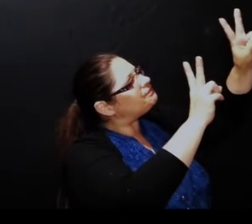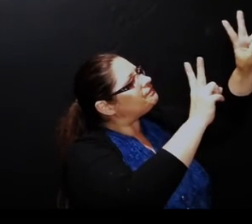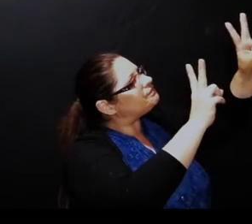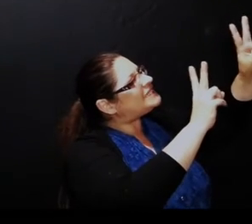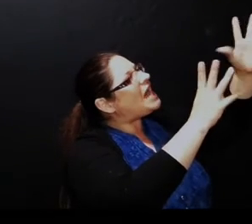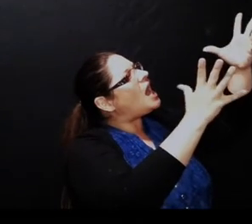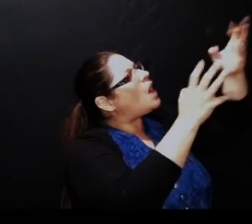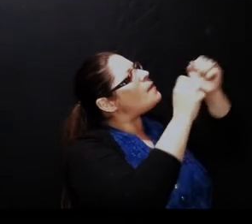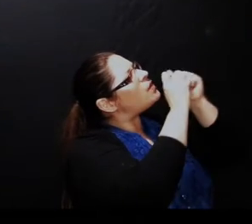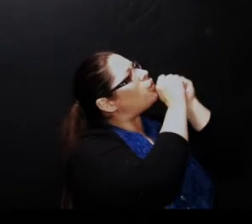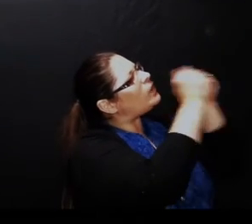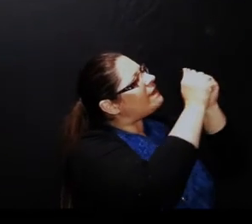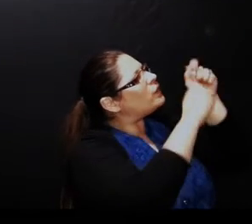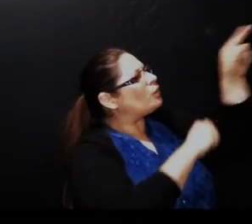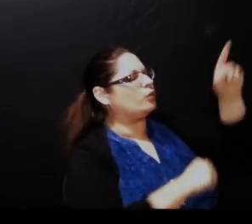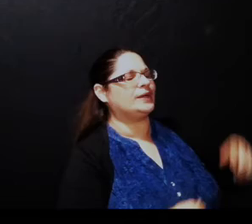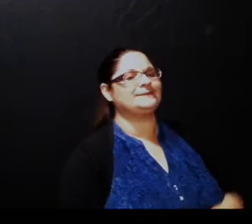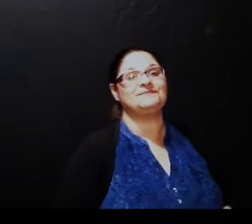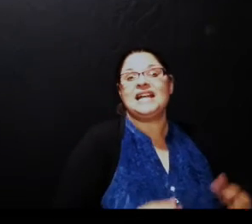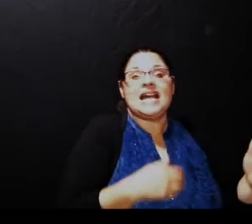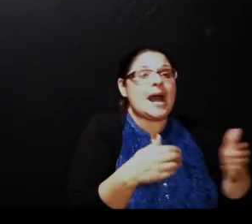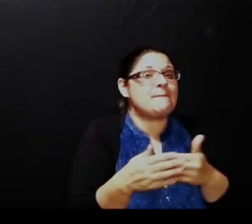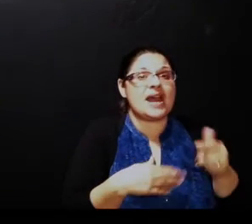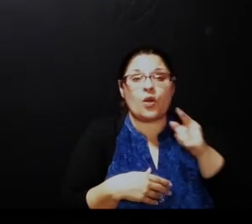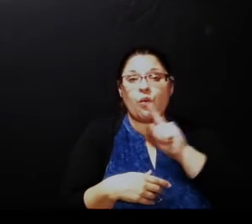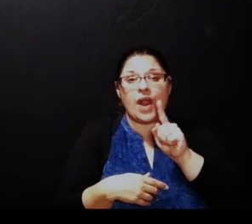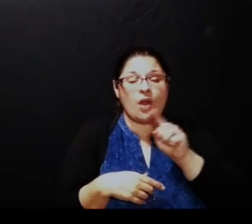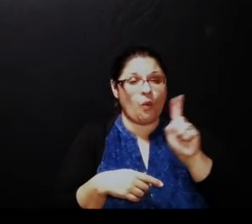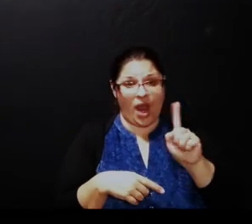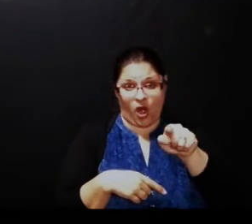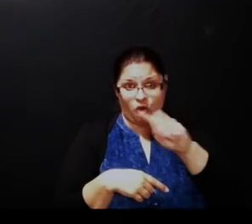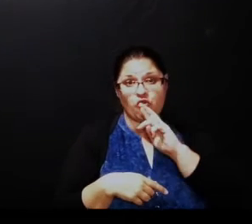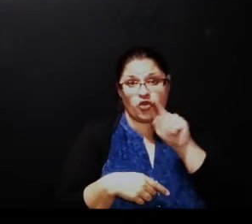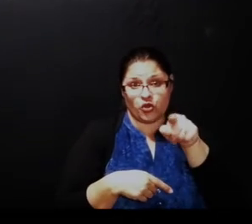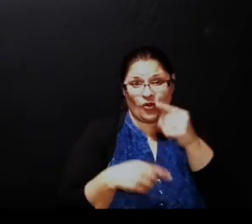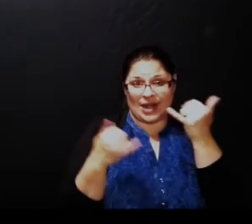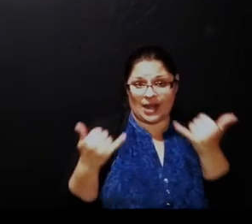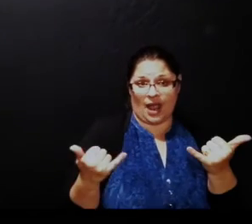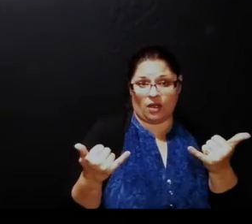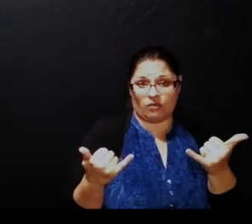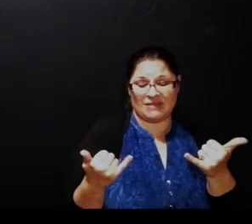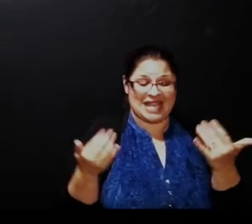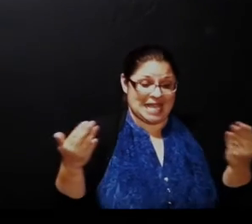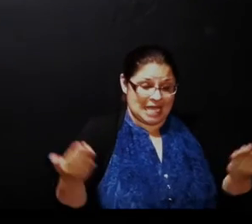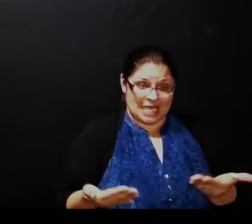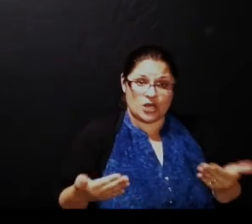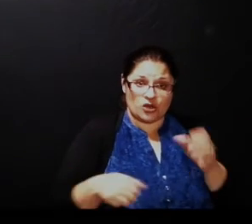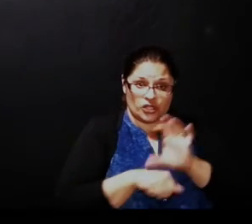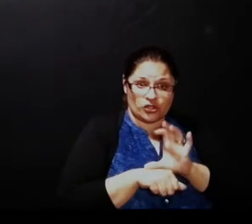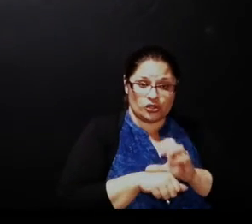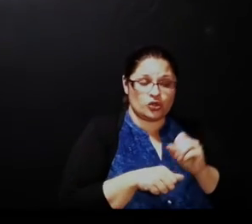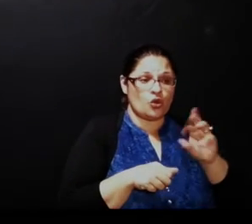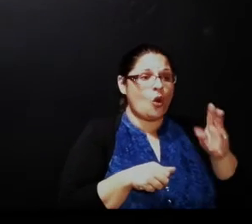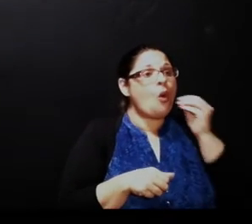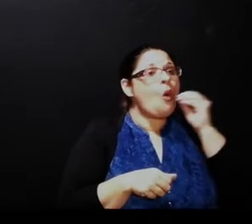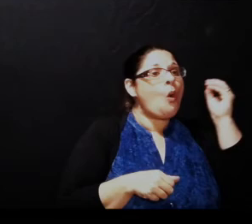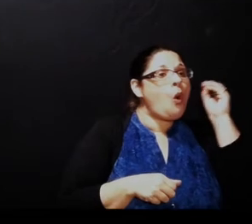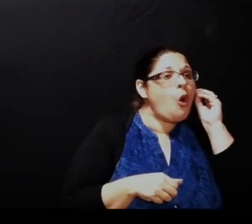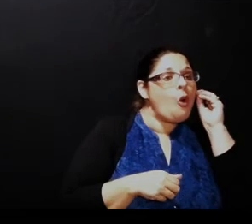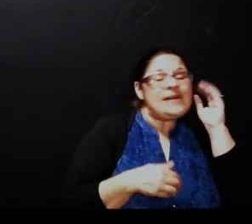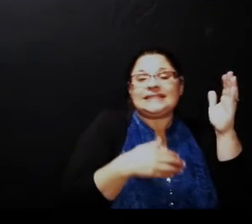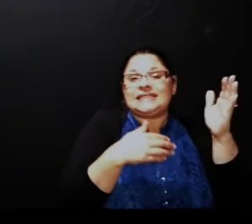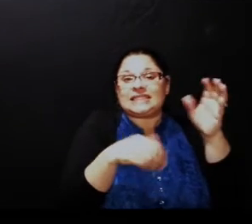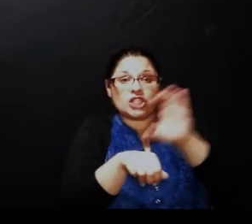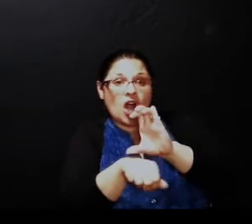doesn't matter if you're here in a church or you're sitting in your kitchen or you're in a car traveling somewhere, you can say yes to Jesus right now where